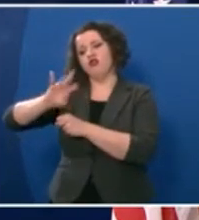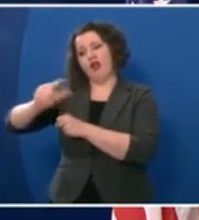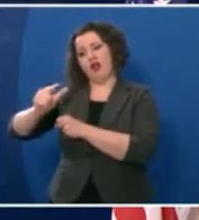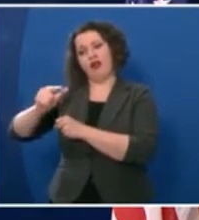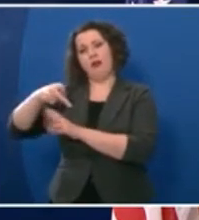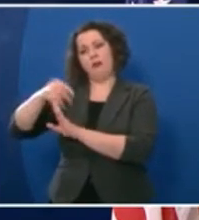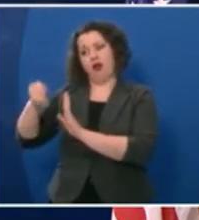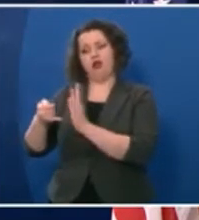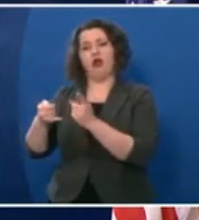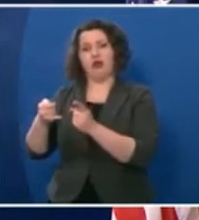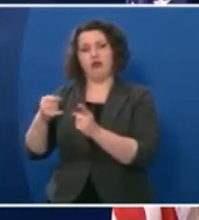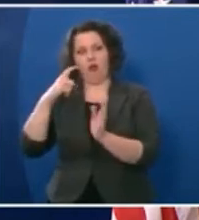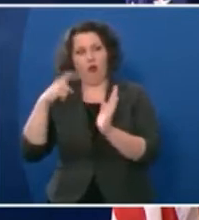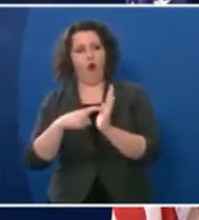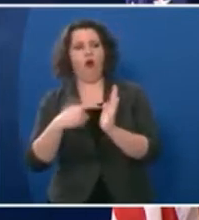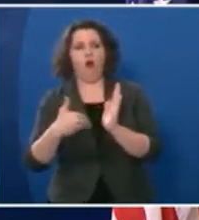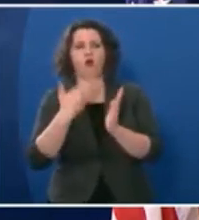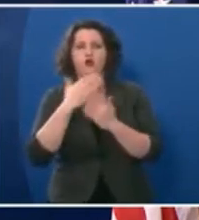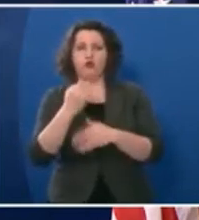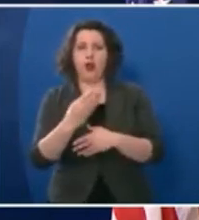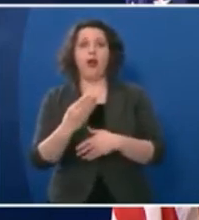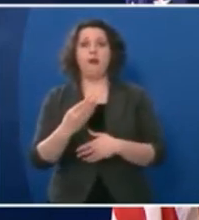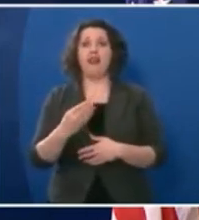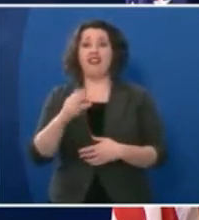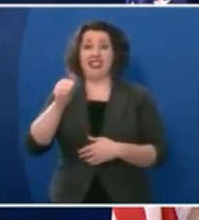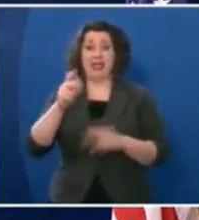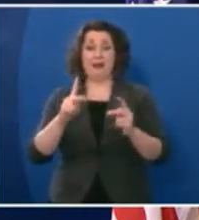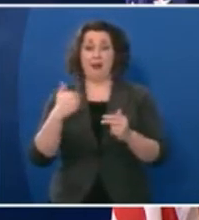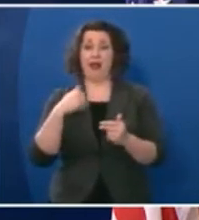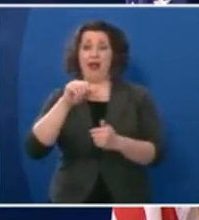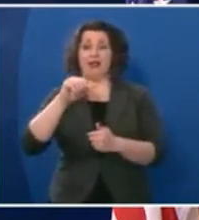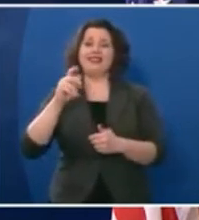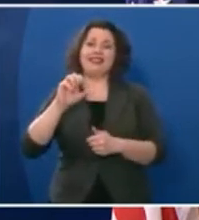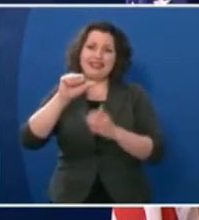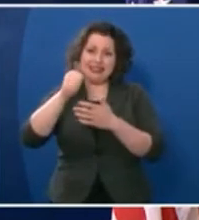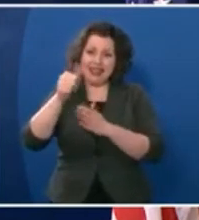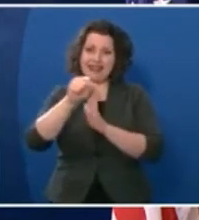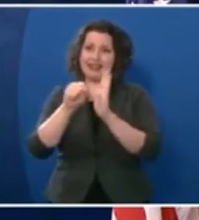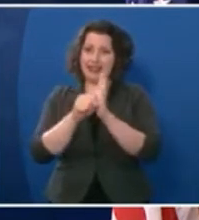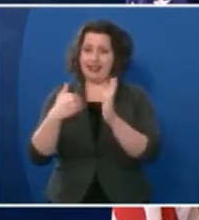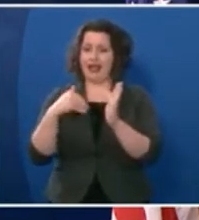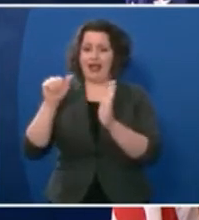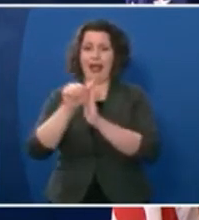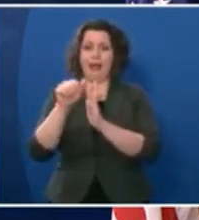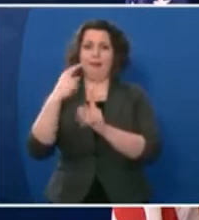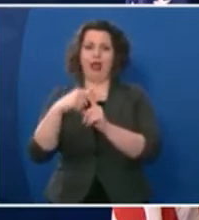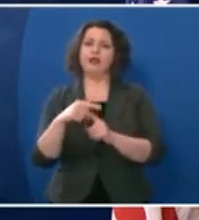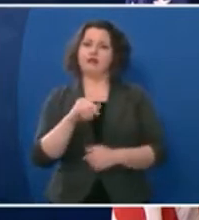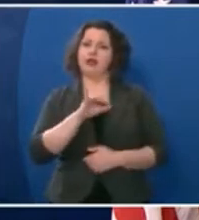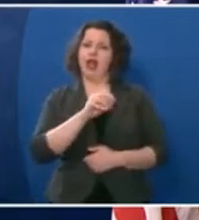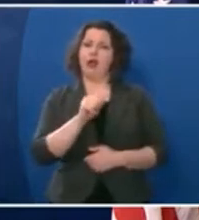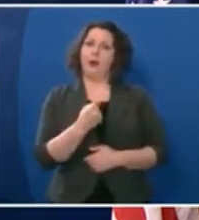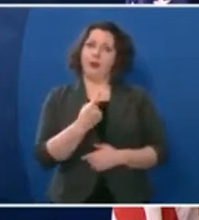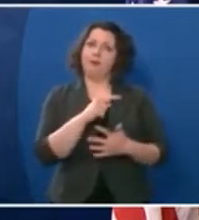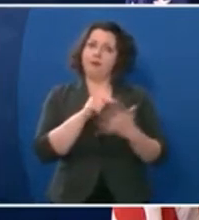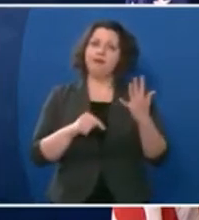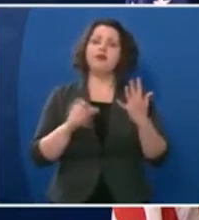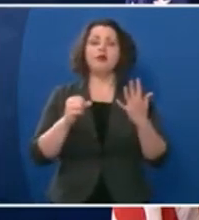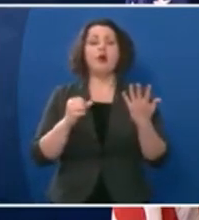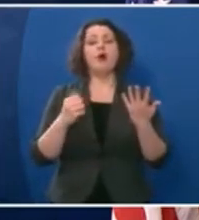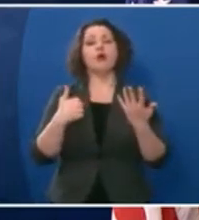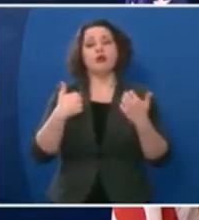10 states that actually got that A+. So, you know, we can always do better. We're always looking at the information we're getting, making sure that we're